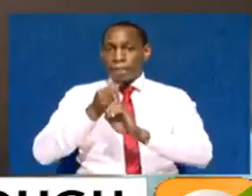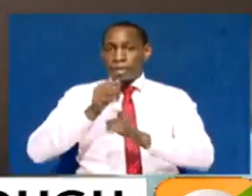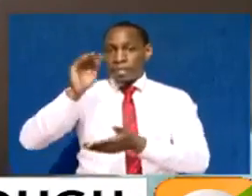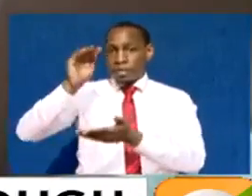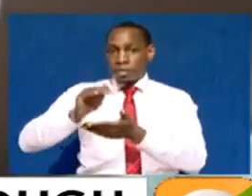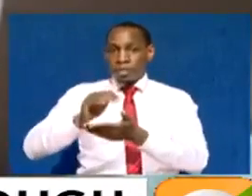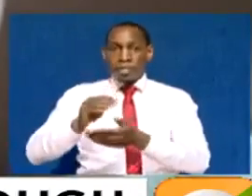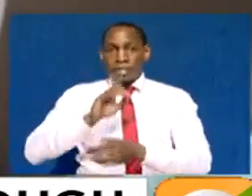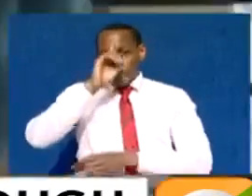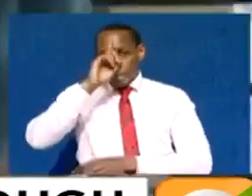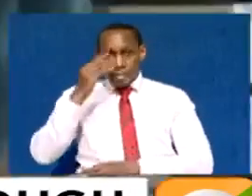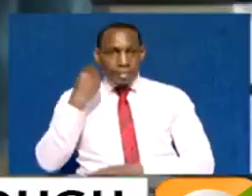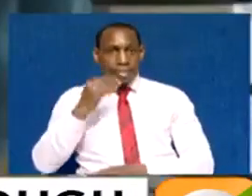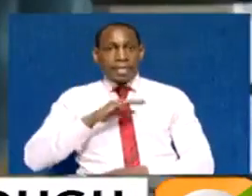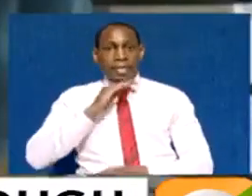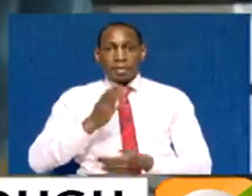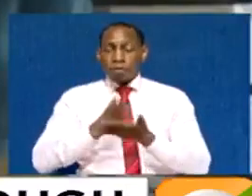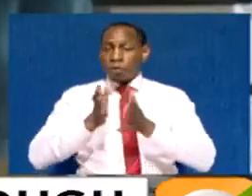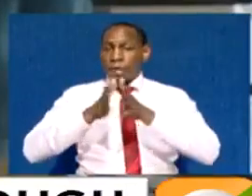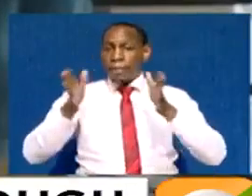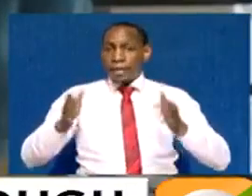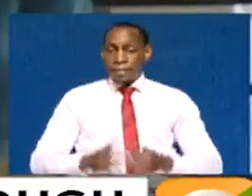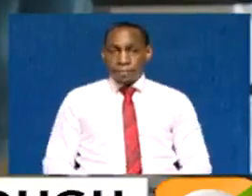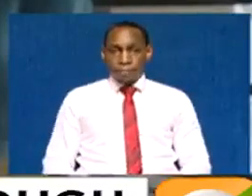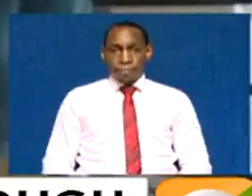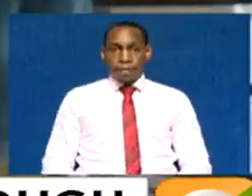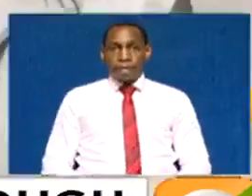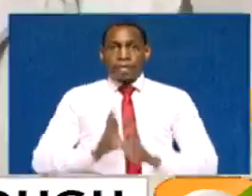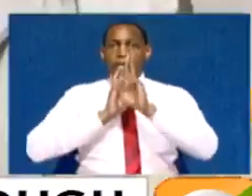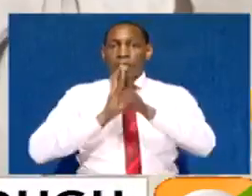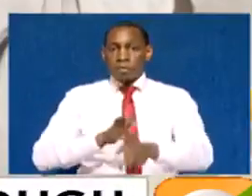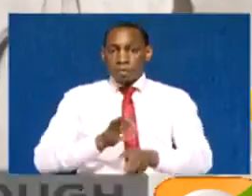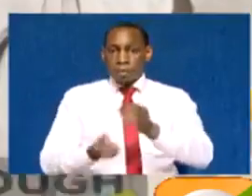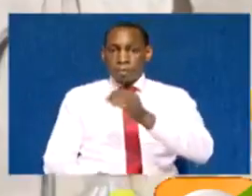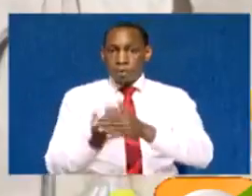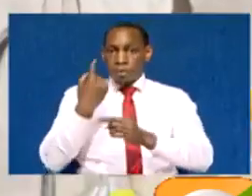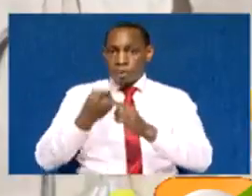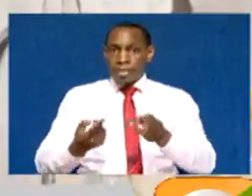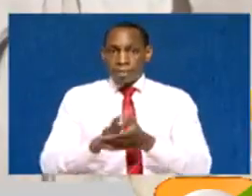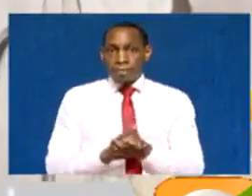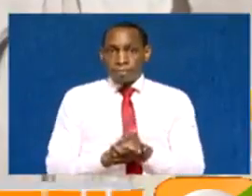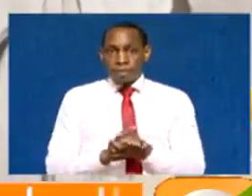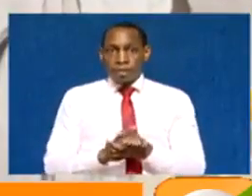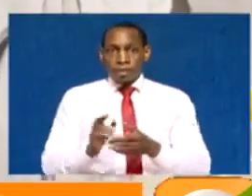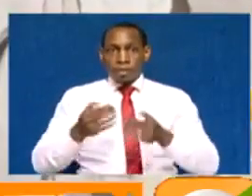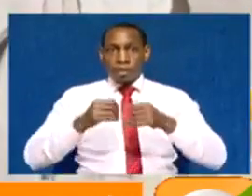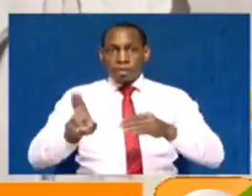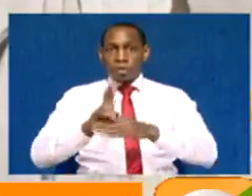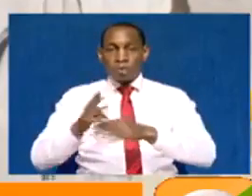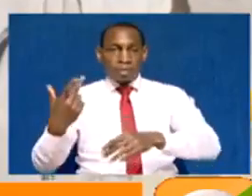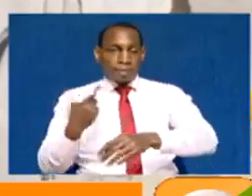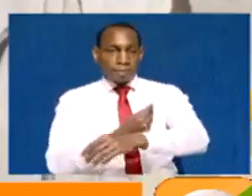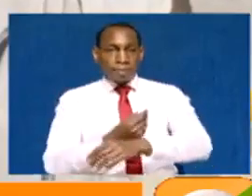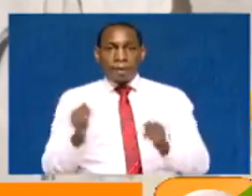in reducing severe disease and deaths is greater. Results that came up this year from trying to use the malaria